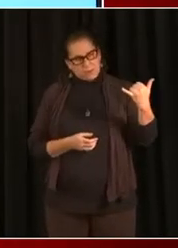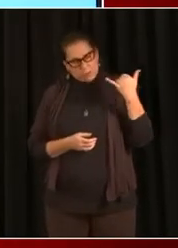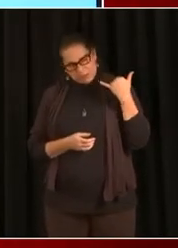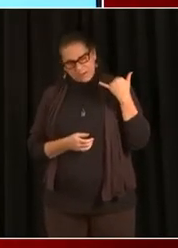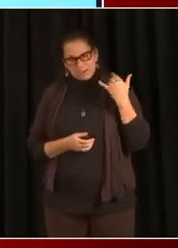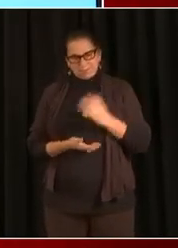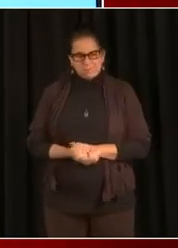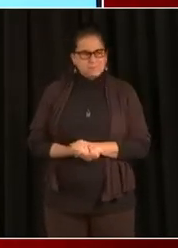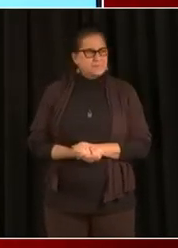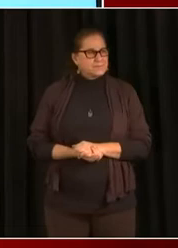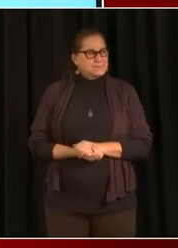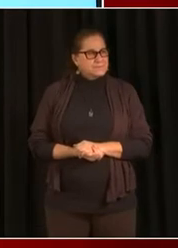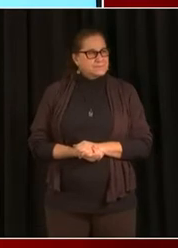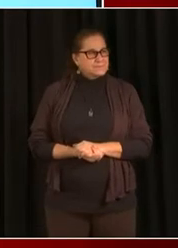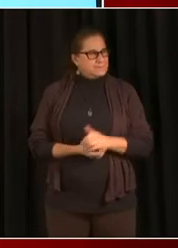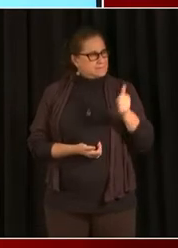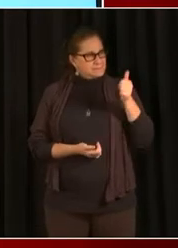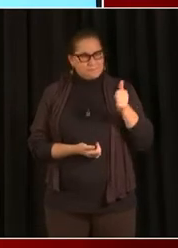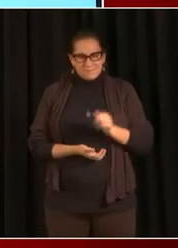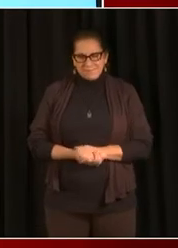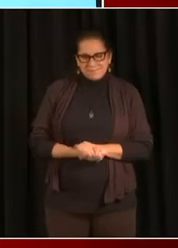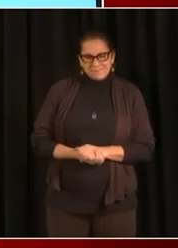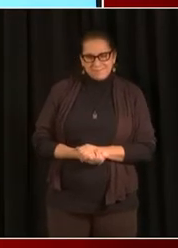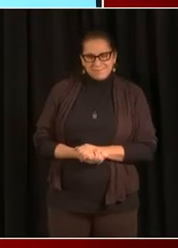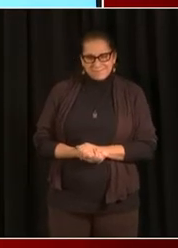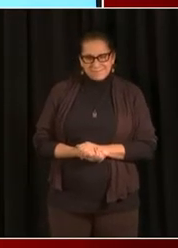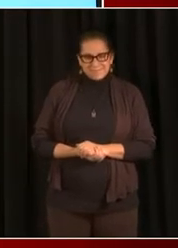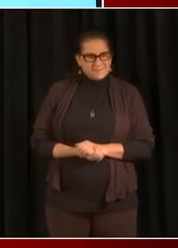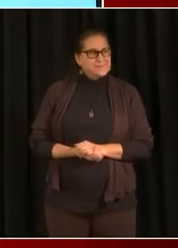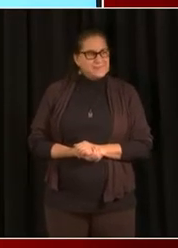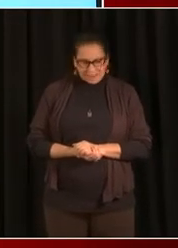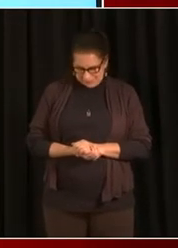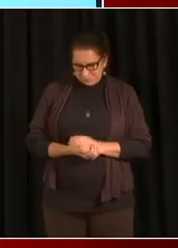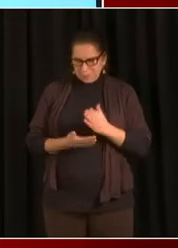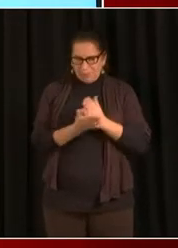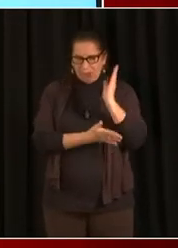of communicating. Absolutely. And some of the ways that we're